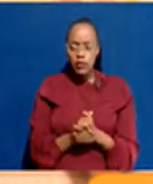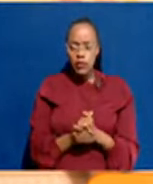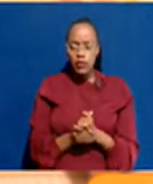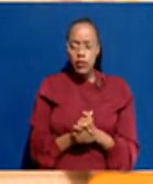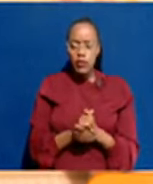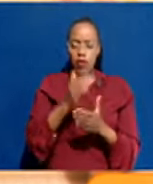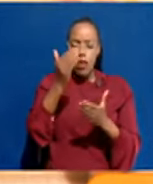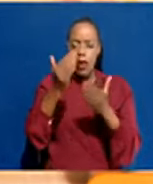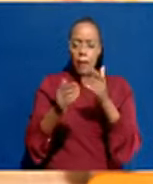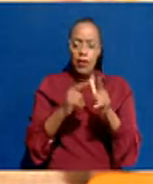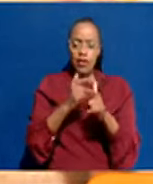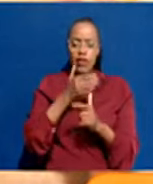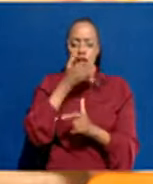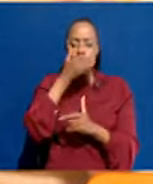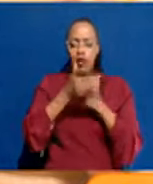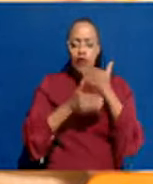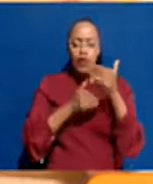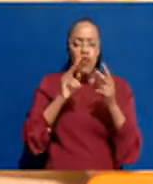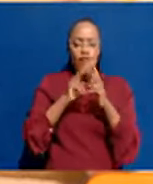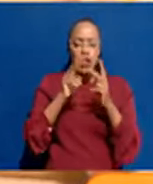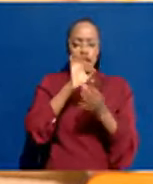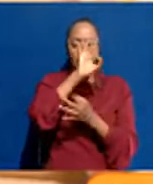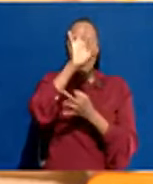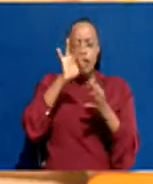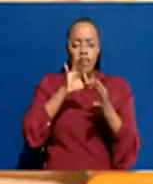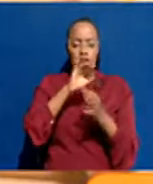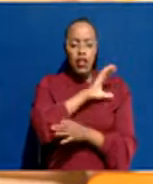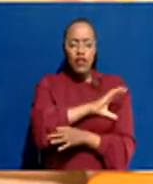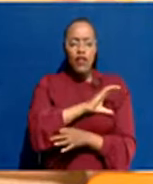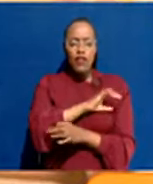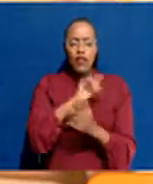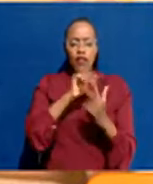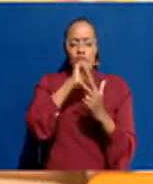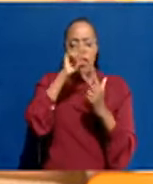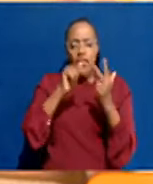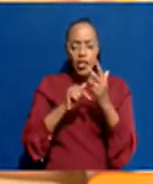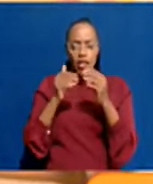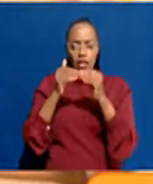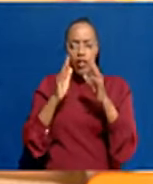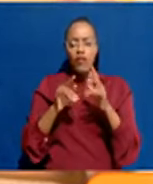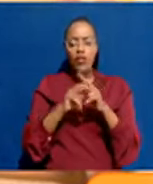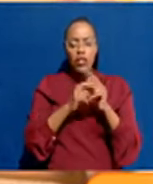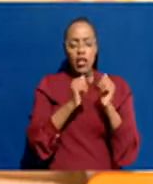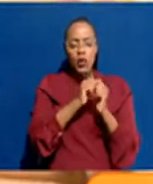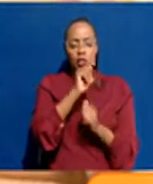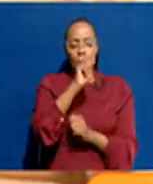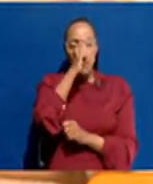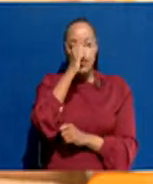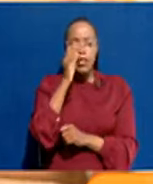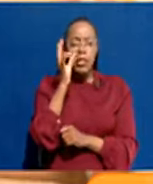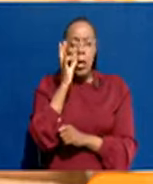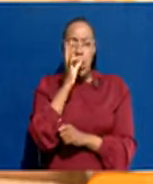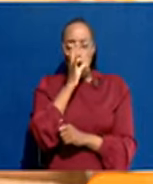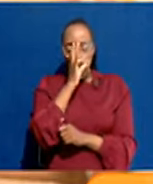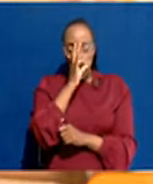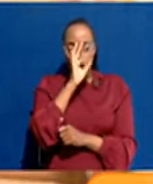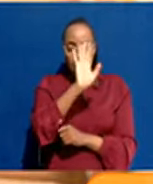Maybe I'll let you respond to some of the very specific characterizations of these three leaders. And I want to start with President Kibaki,